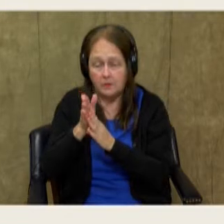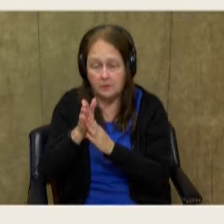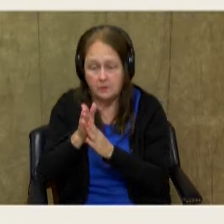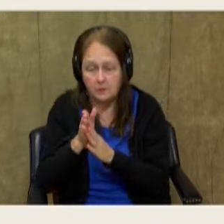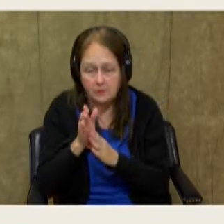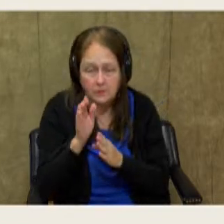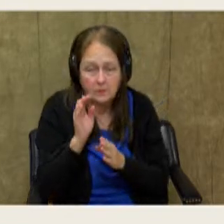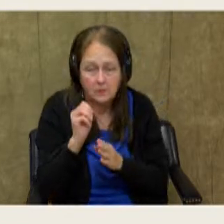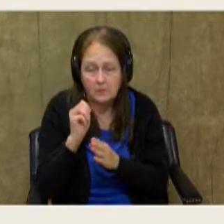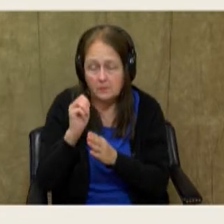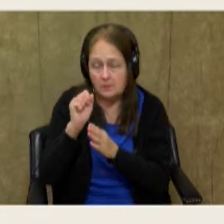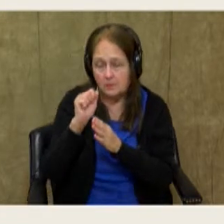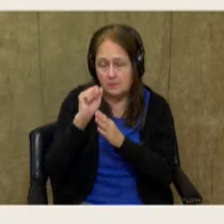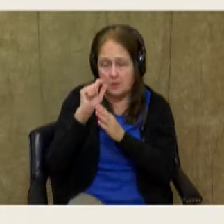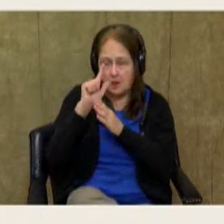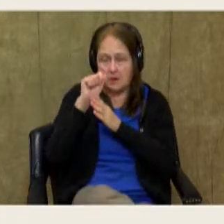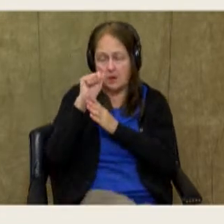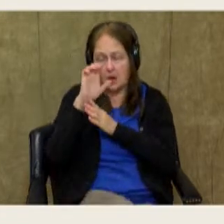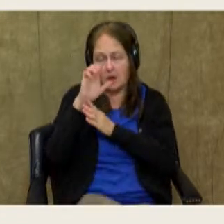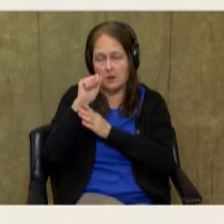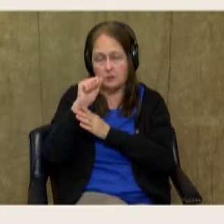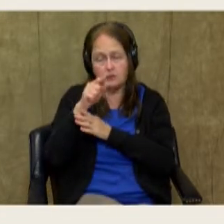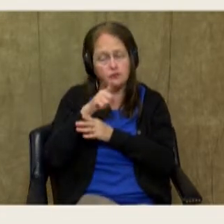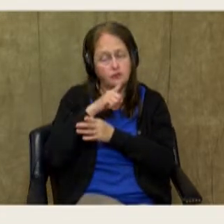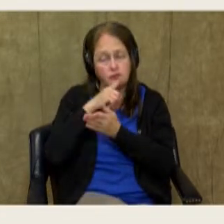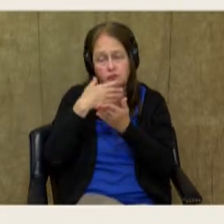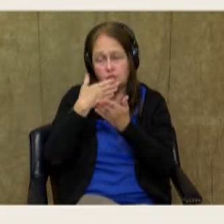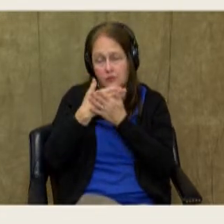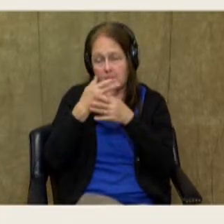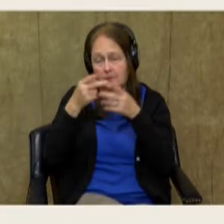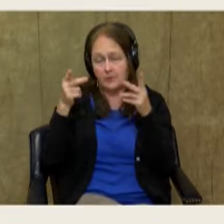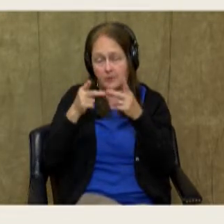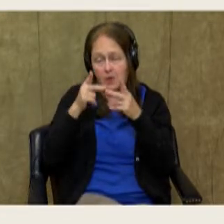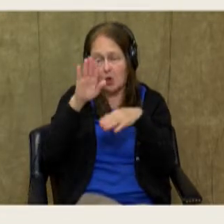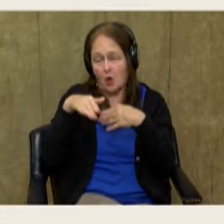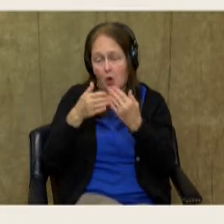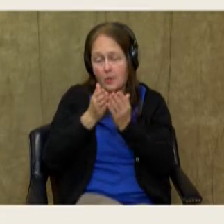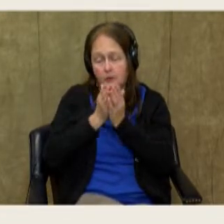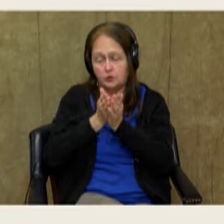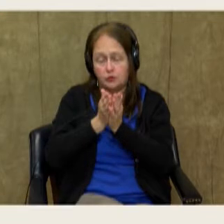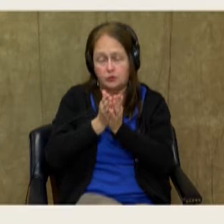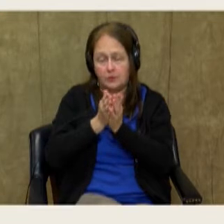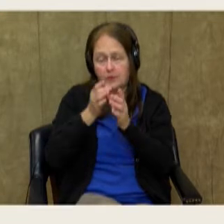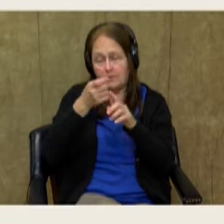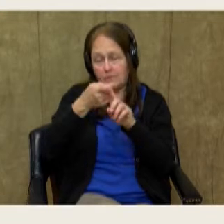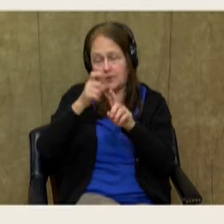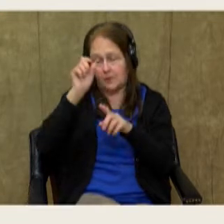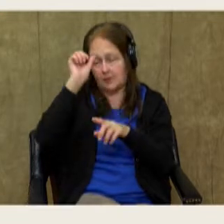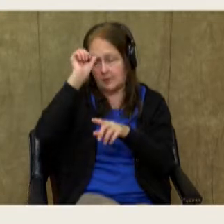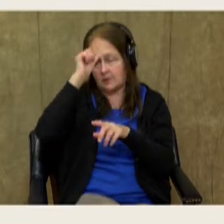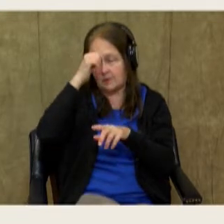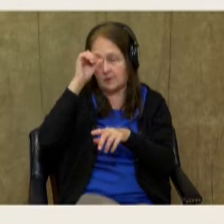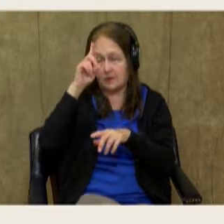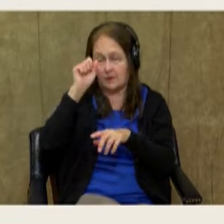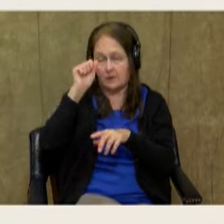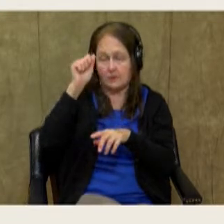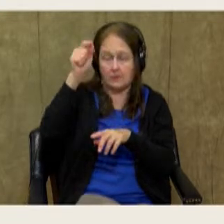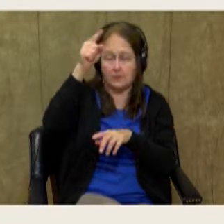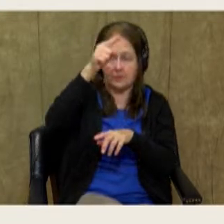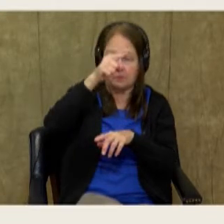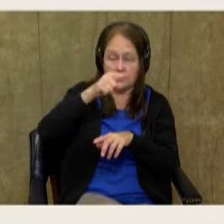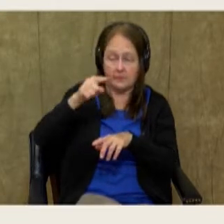historically been a very strategic waterway. All the shipping that comes from India, from the Indian